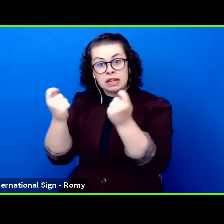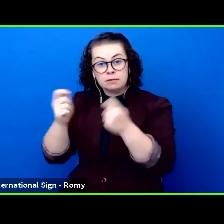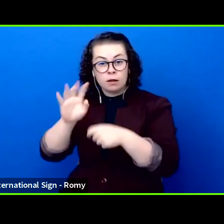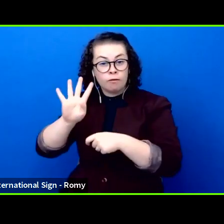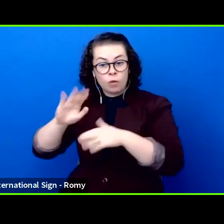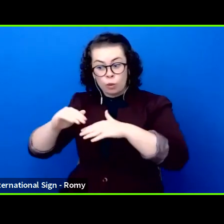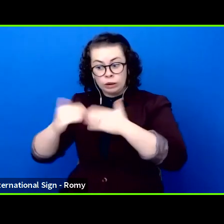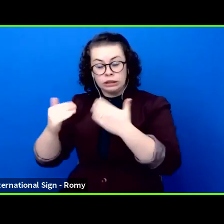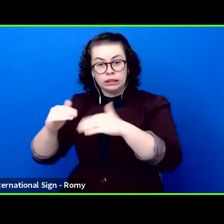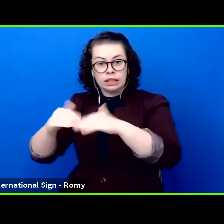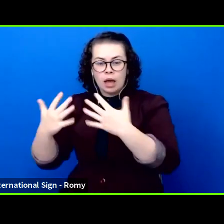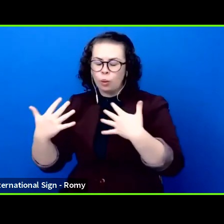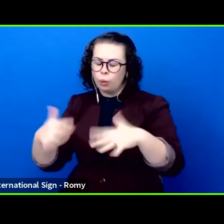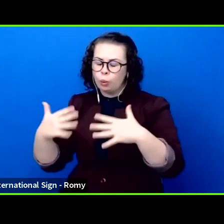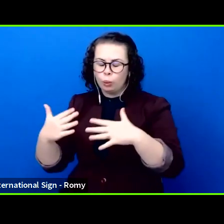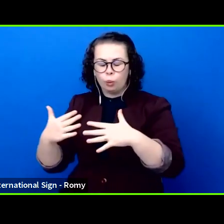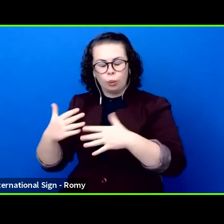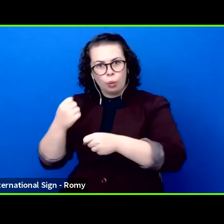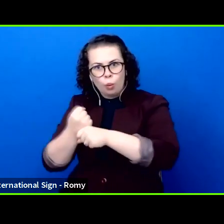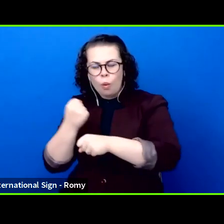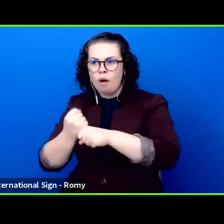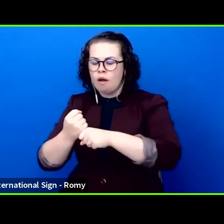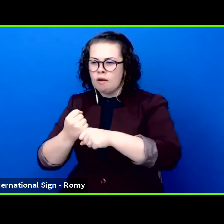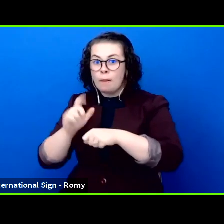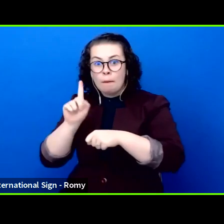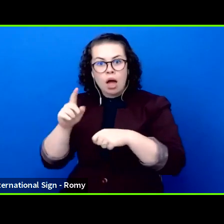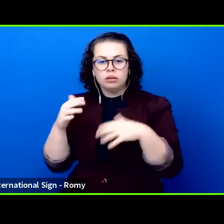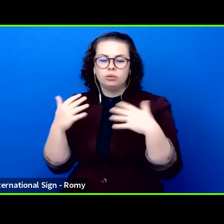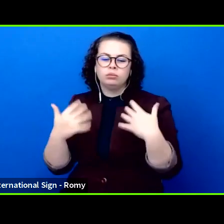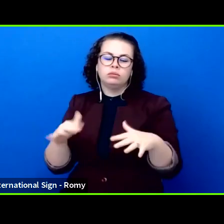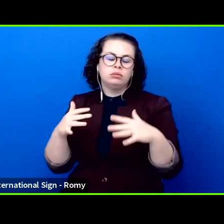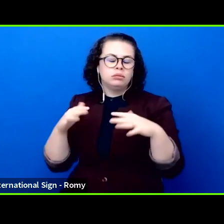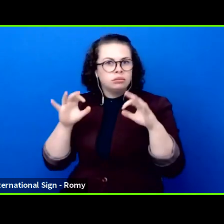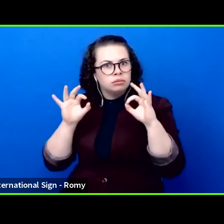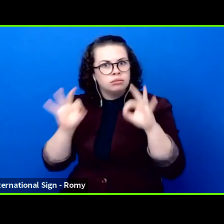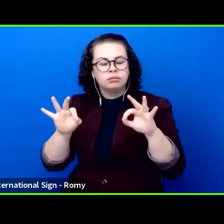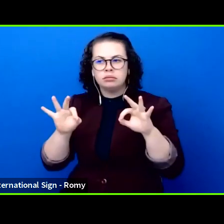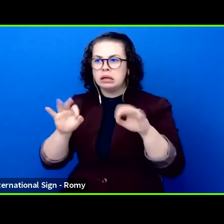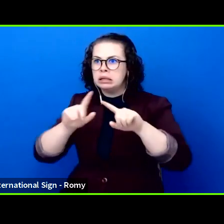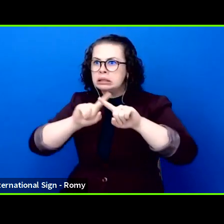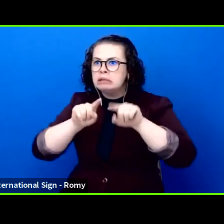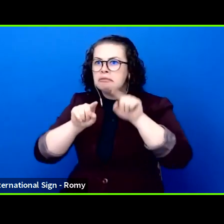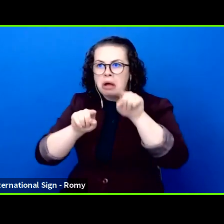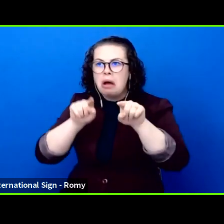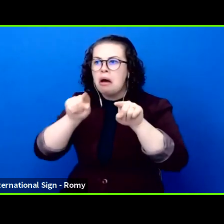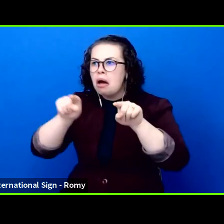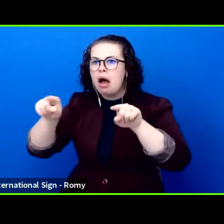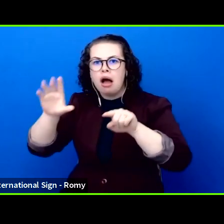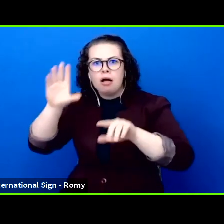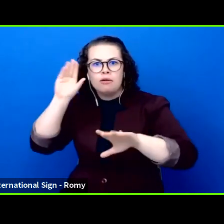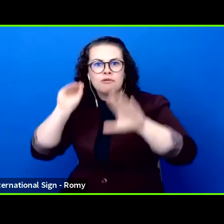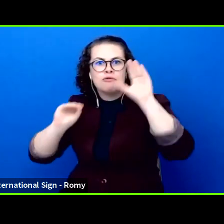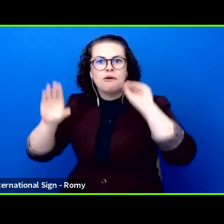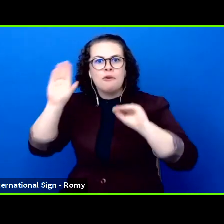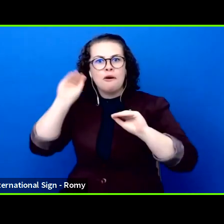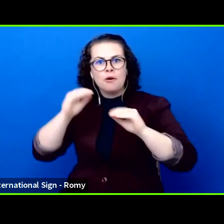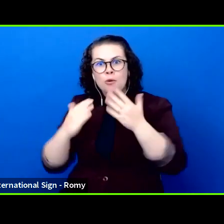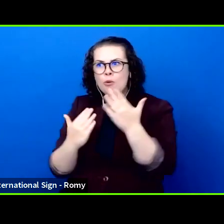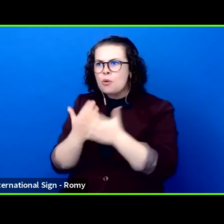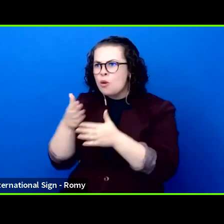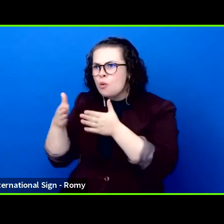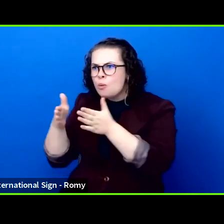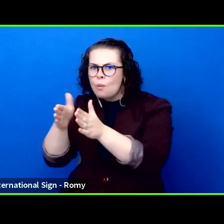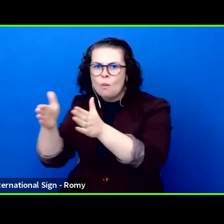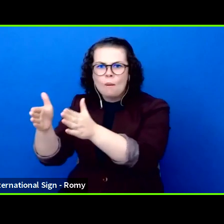one can experience the diversity and variety of approaches of a young theater that sometimes